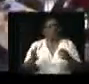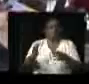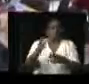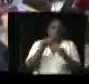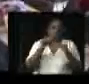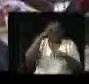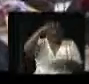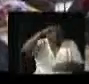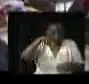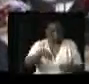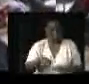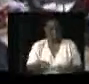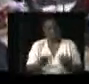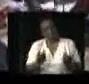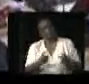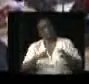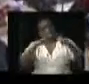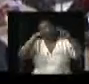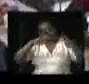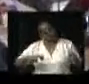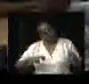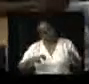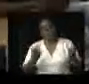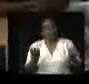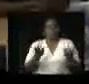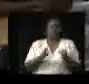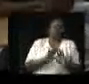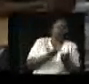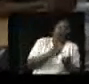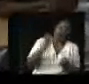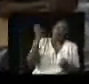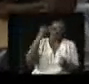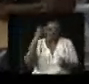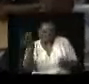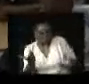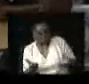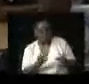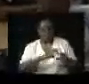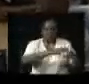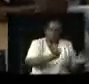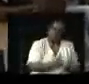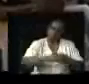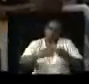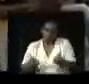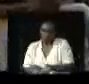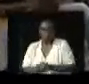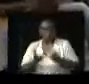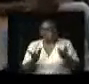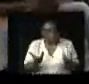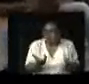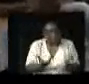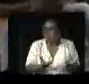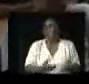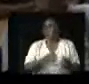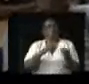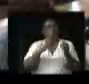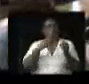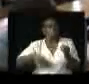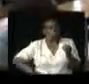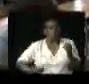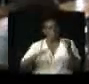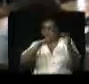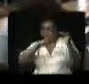trained for seven months. The realization of the center has, according to Mrs. Hart, entirely been